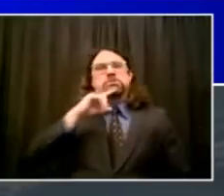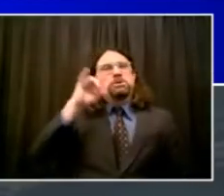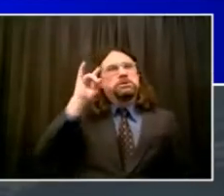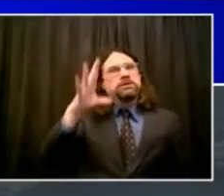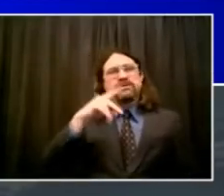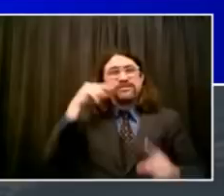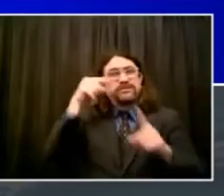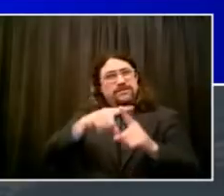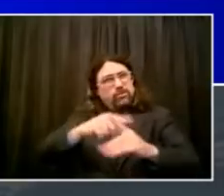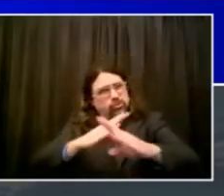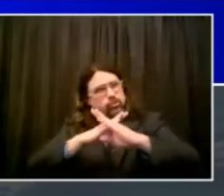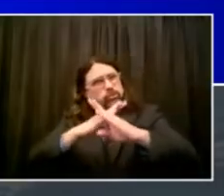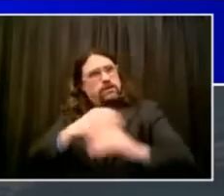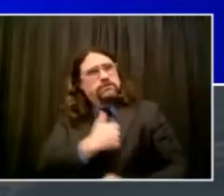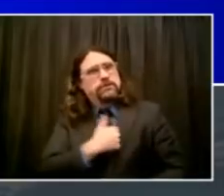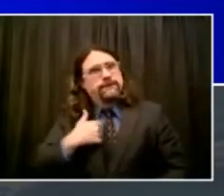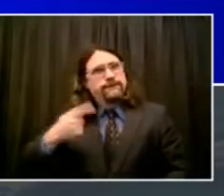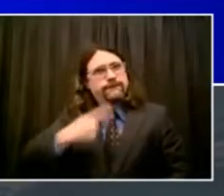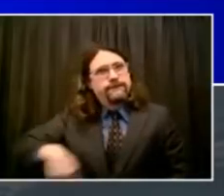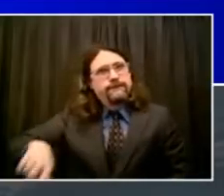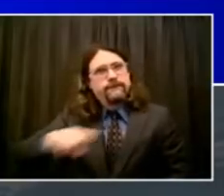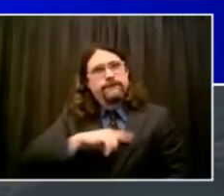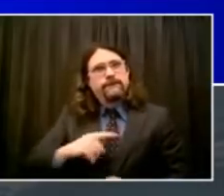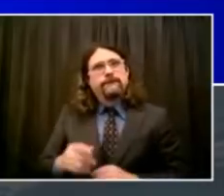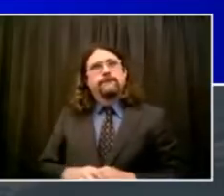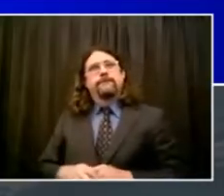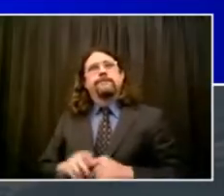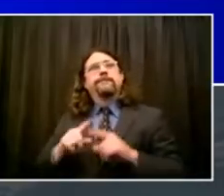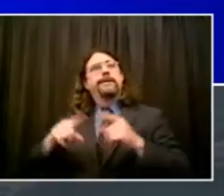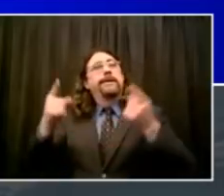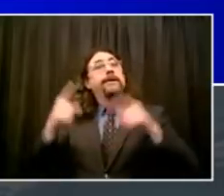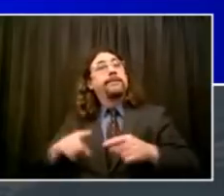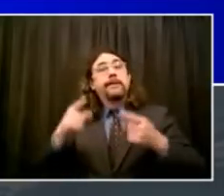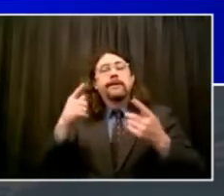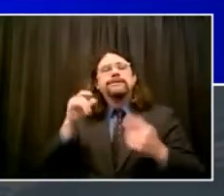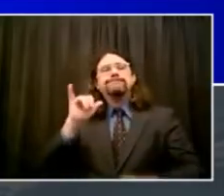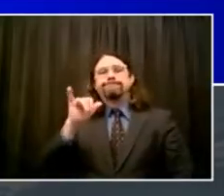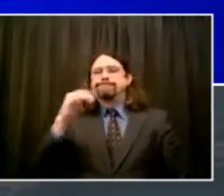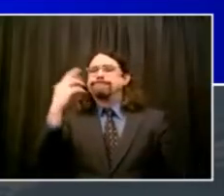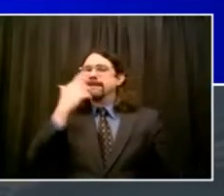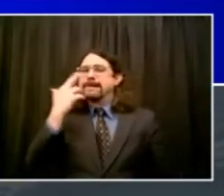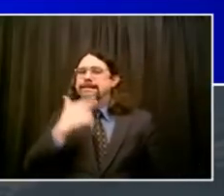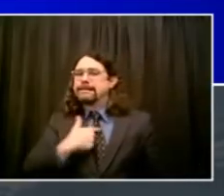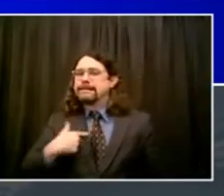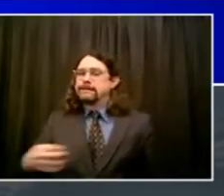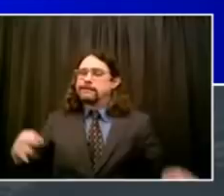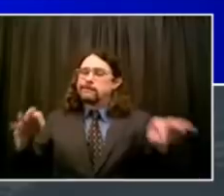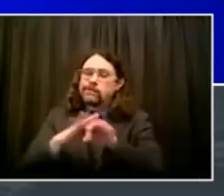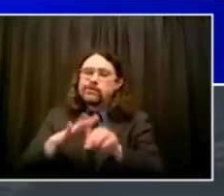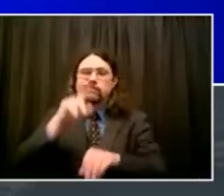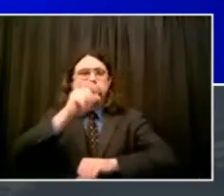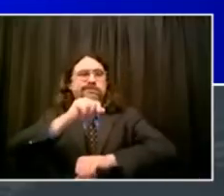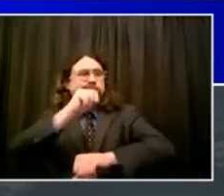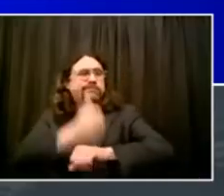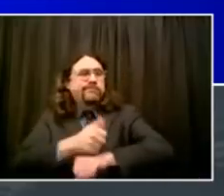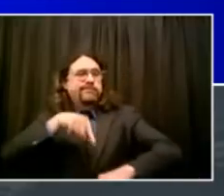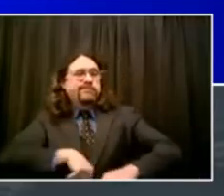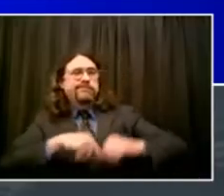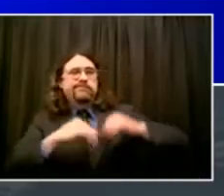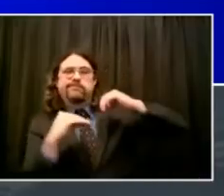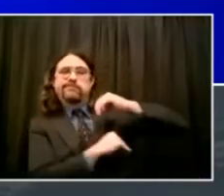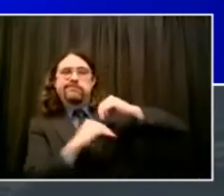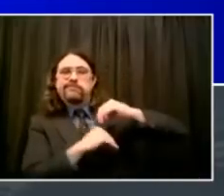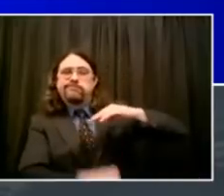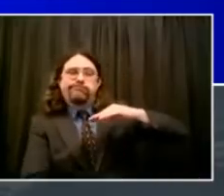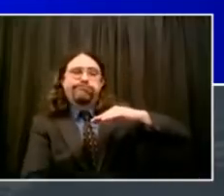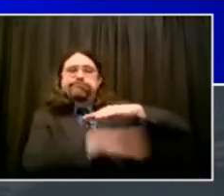that's a wonderful, valiant story, and all the people who are doing that work, producing PPEs here in New York City, they are heroes, and I want us